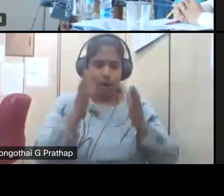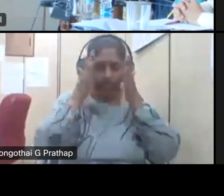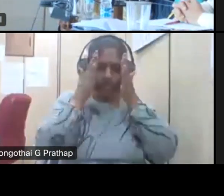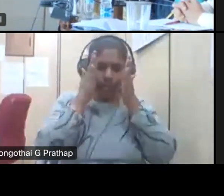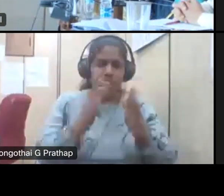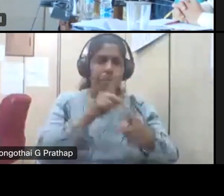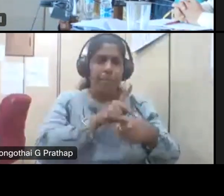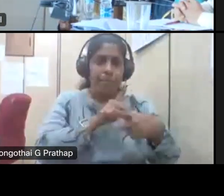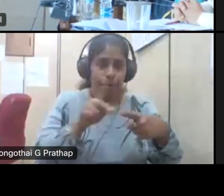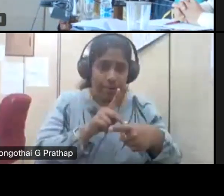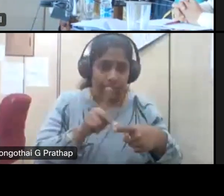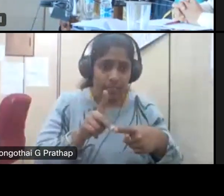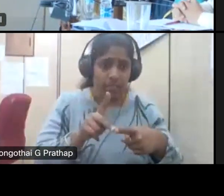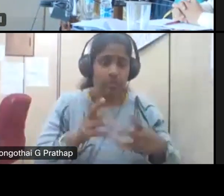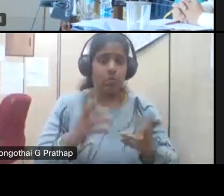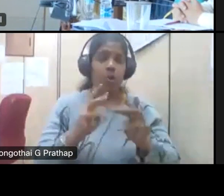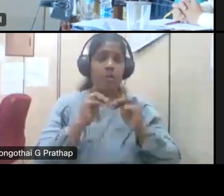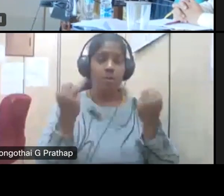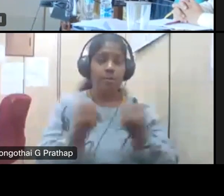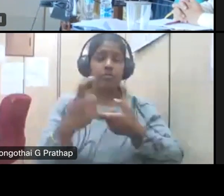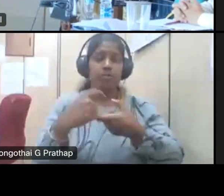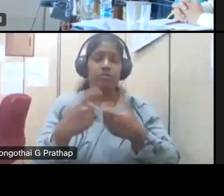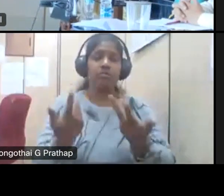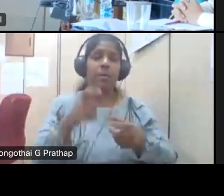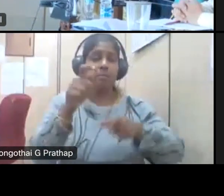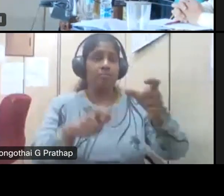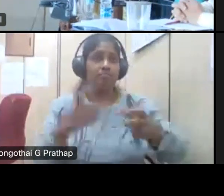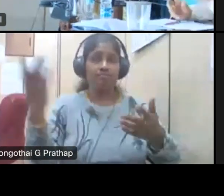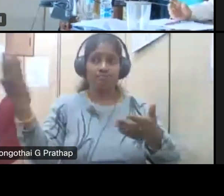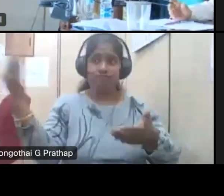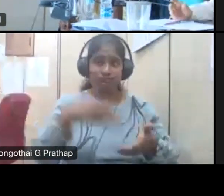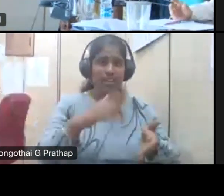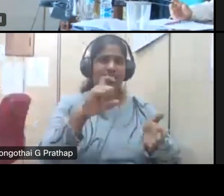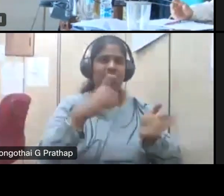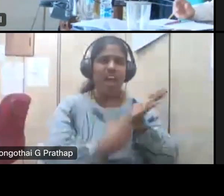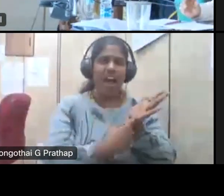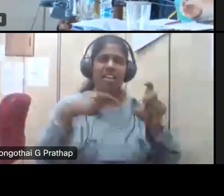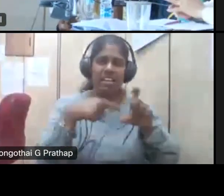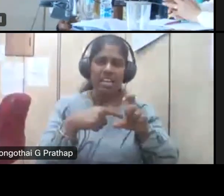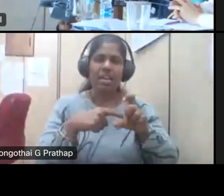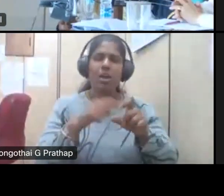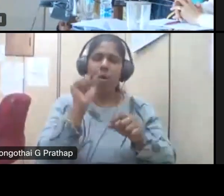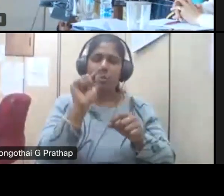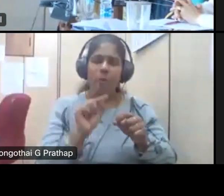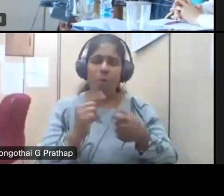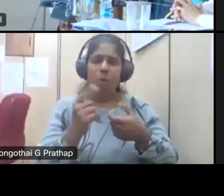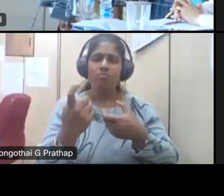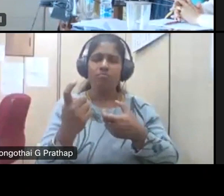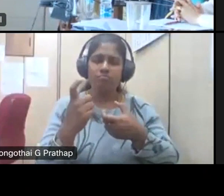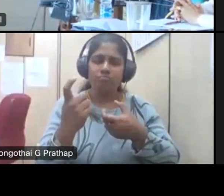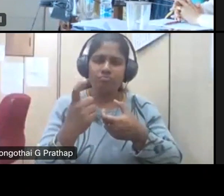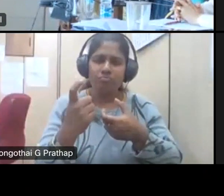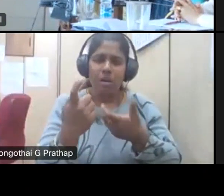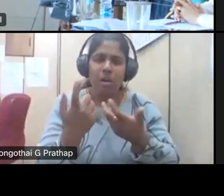professionals who attend such webinars or physical conferences to gain CRE points. But now this is a first pilot in a sense that